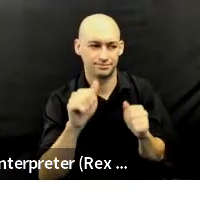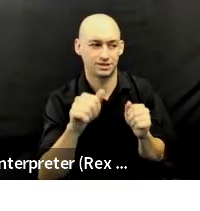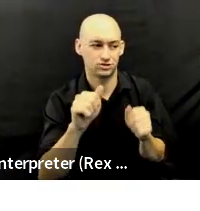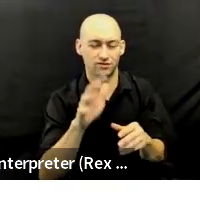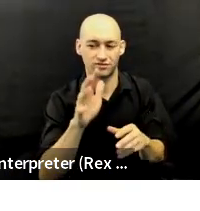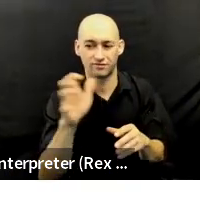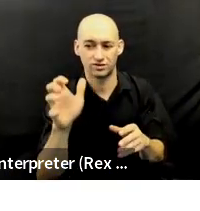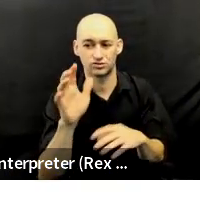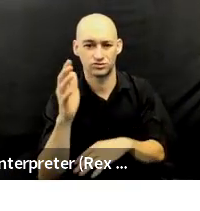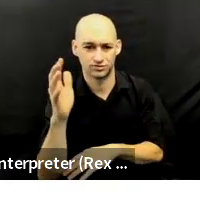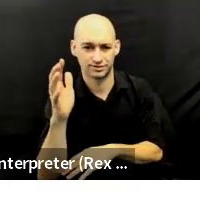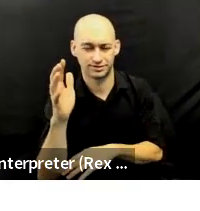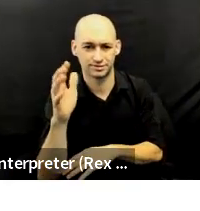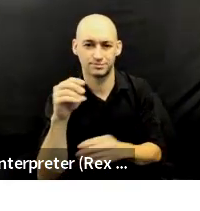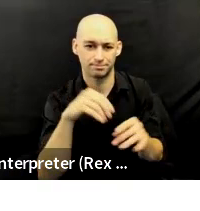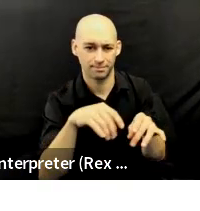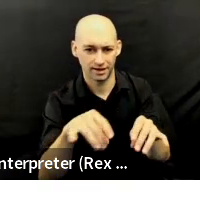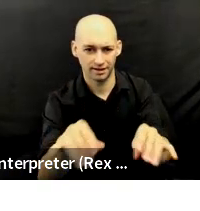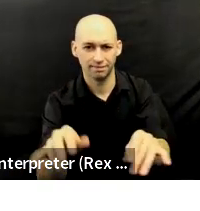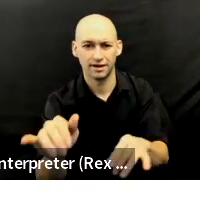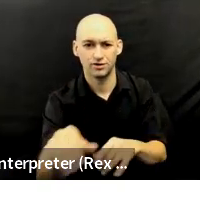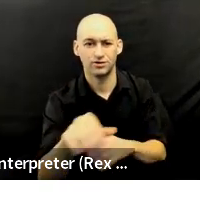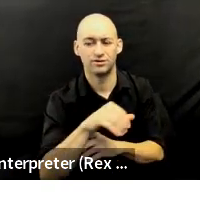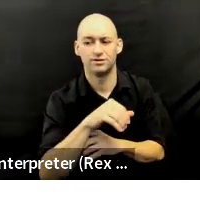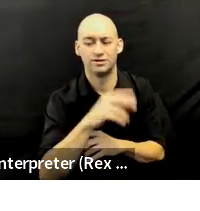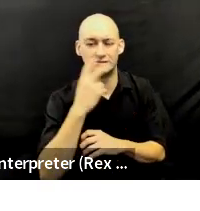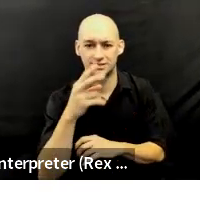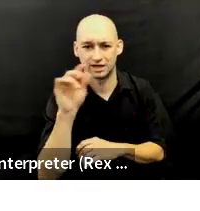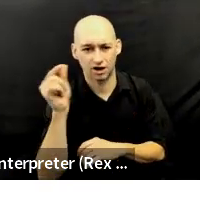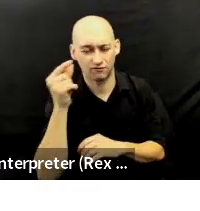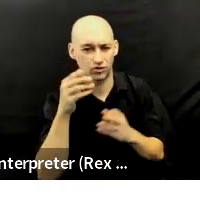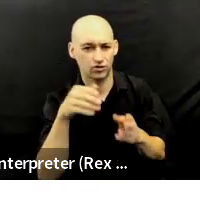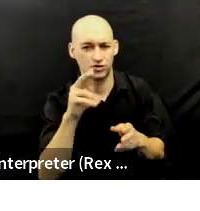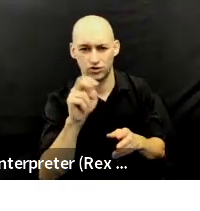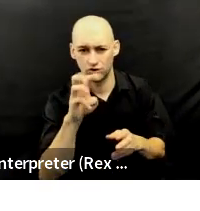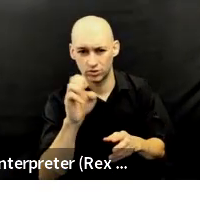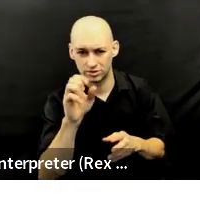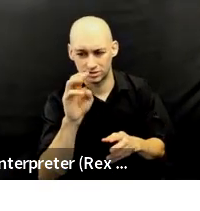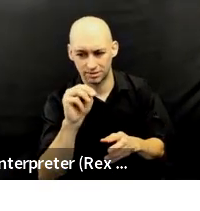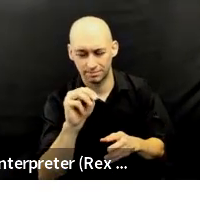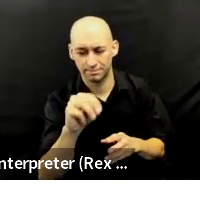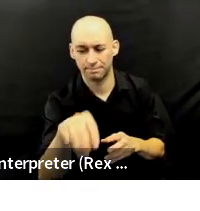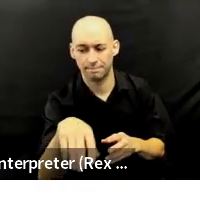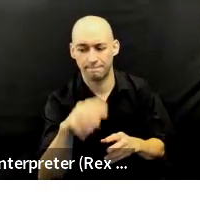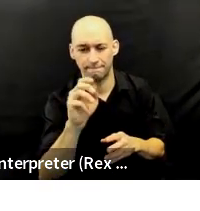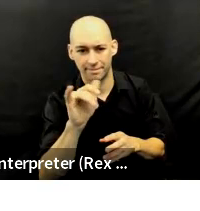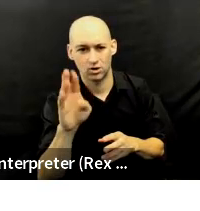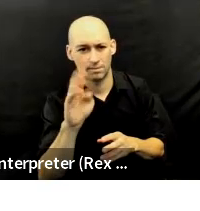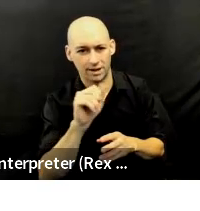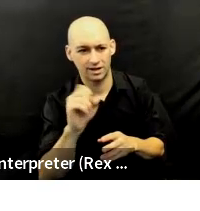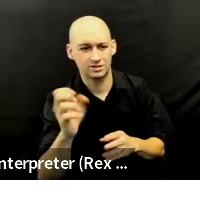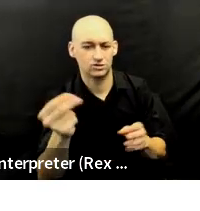trees planted there. And you see Governor Newsom and Mayor Bass and Director Tavares there as well, joined in